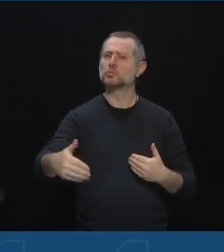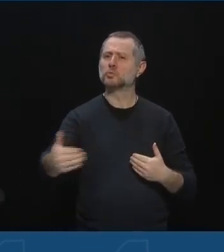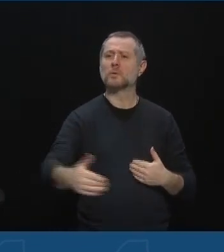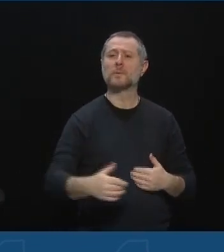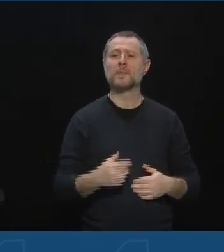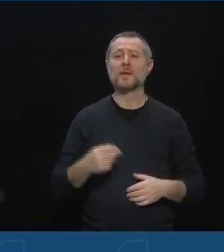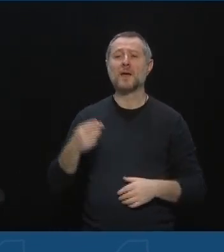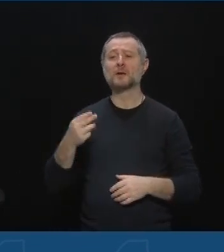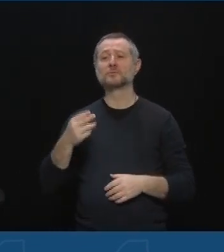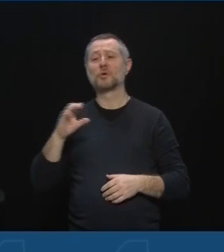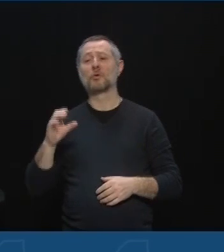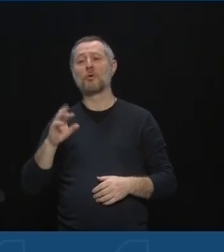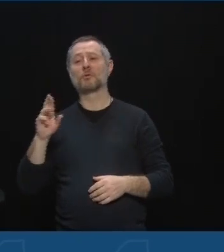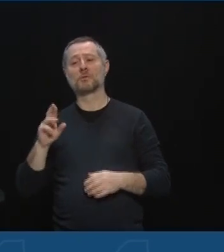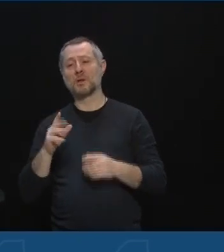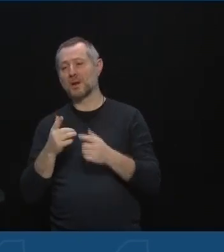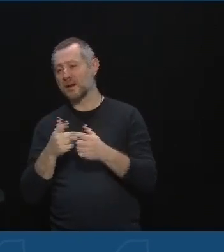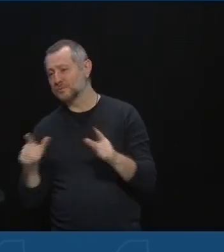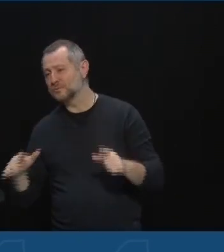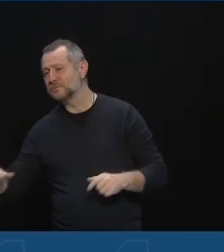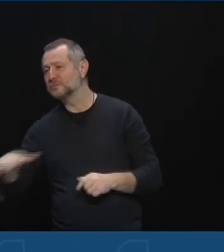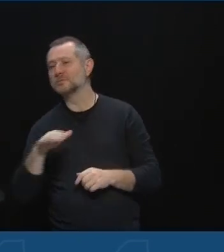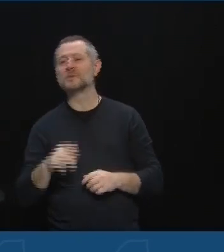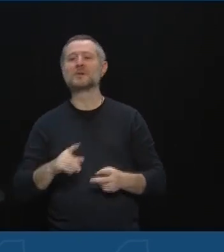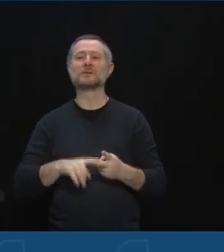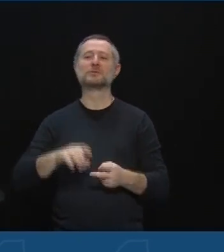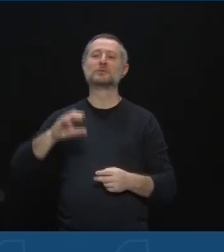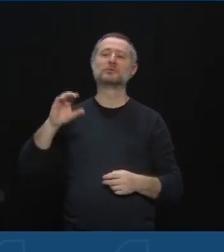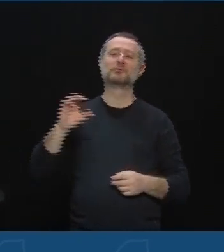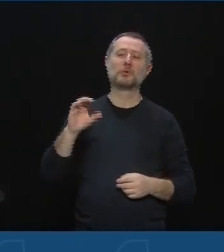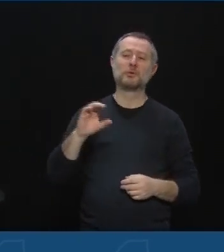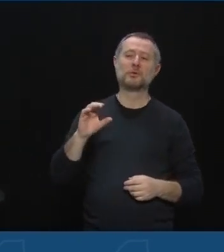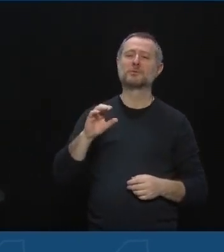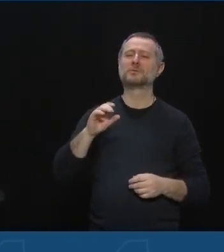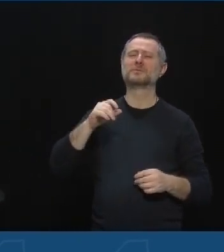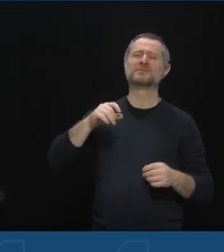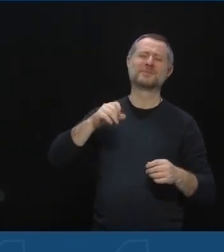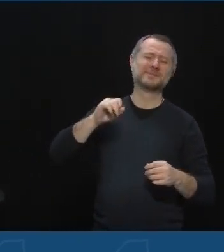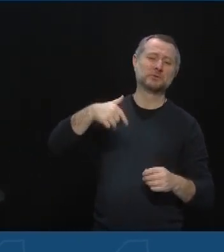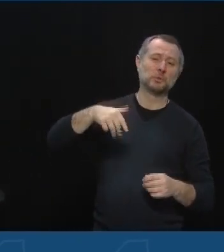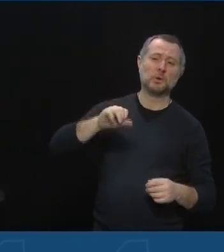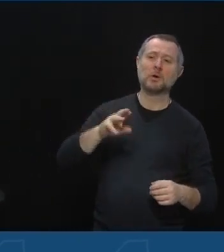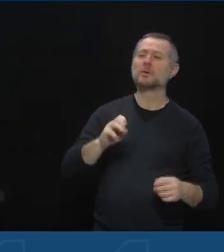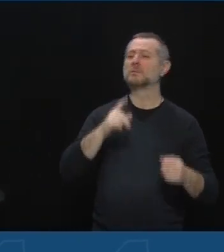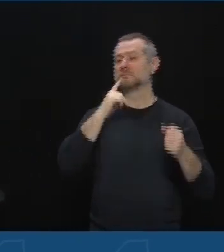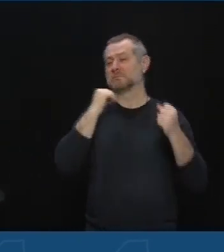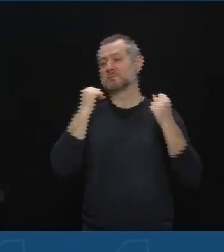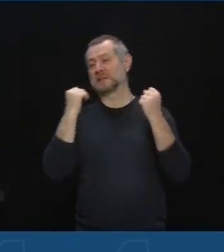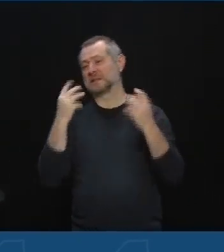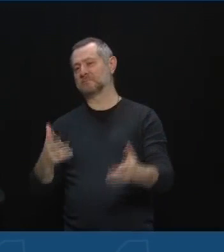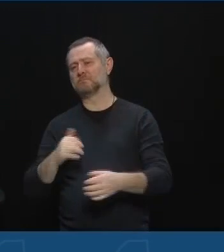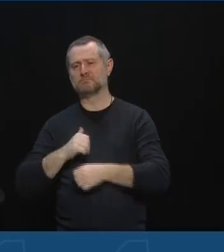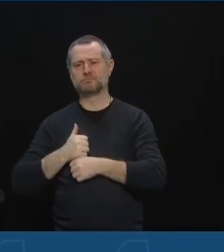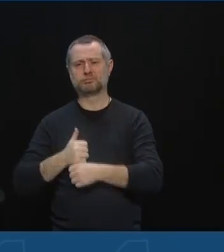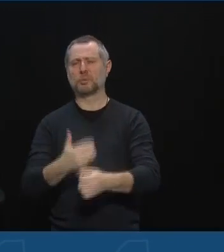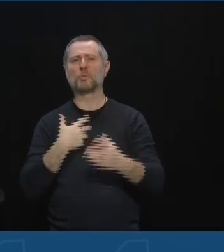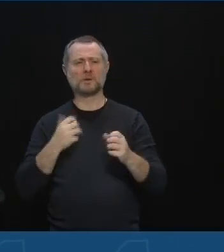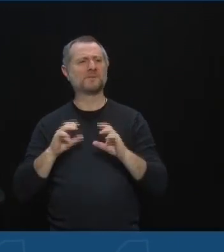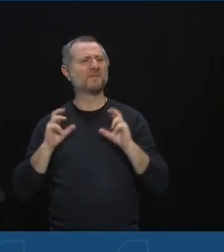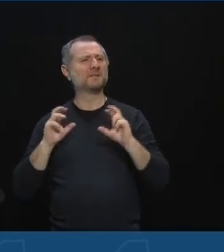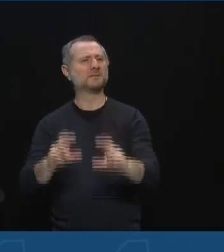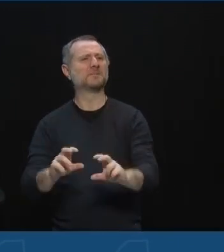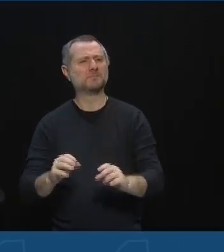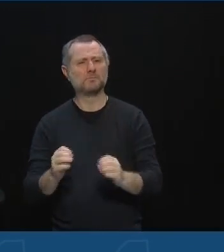Liberty Landing, and Charlotte Square. I mean, there's so many great models out there, and I want to continue to invest, because this